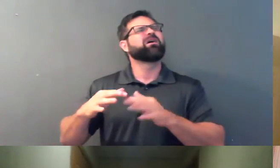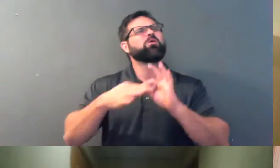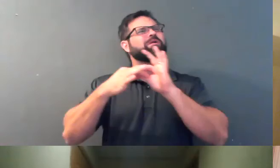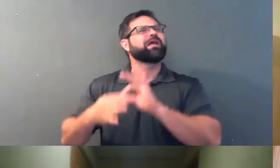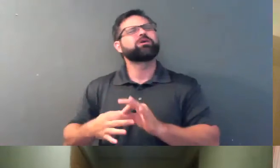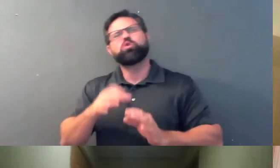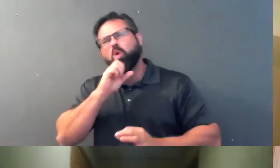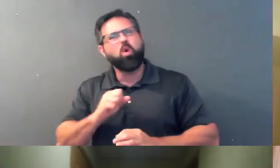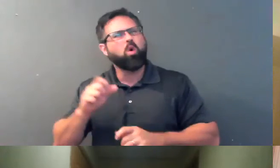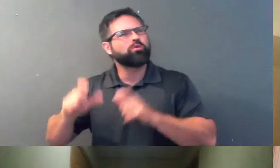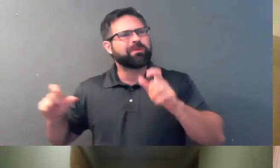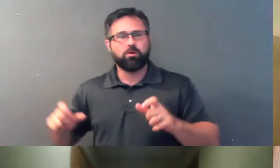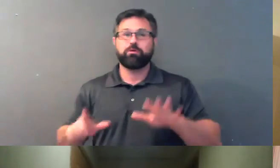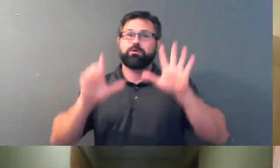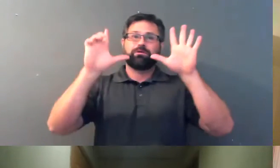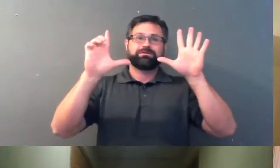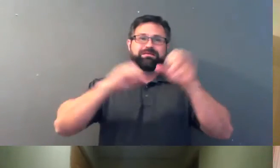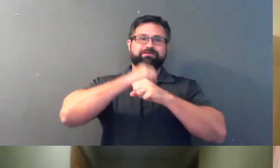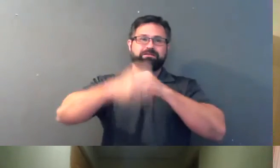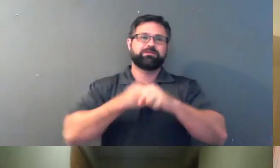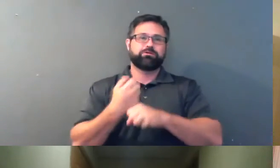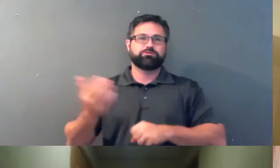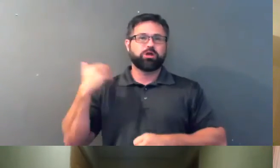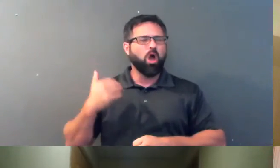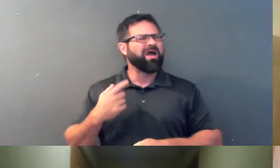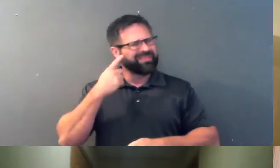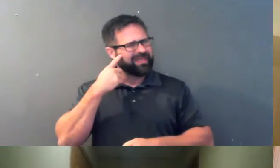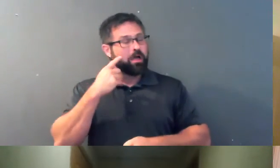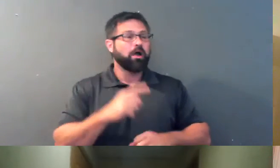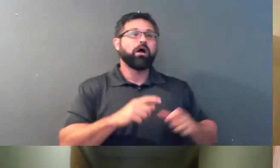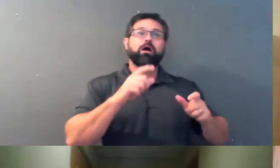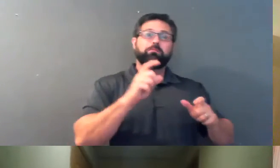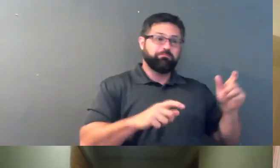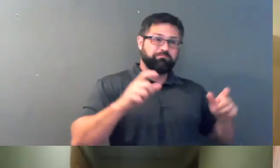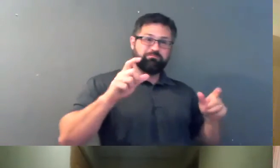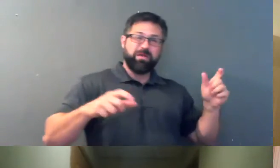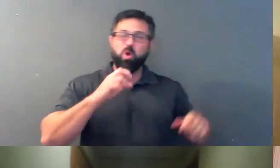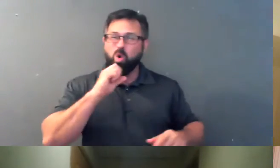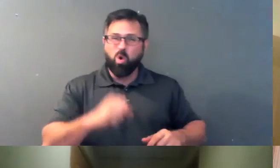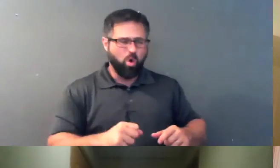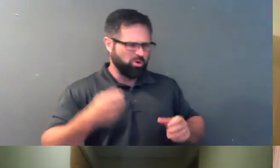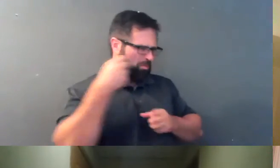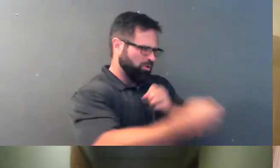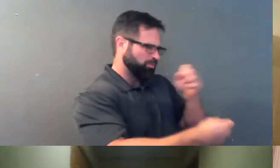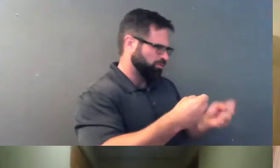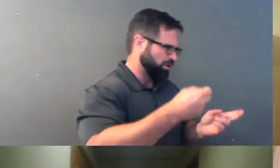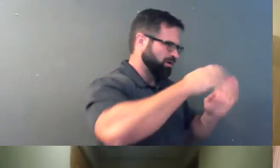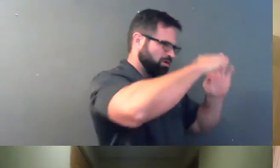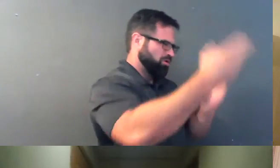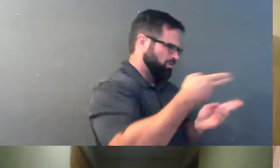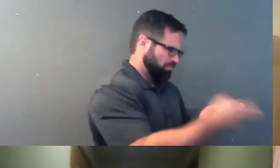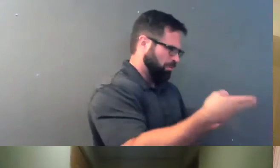the consensus was that long-term care, if it means anything in the future, has to mean investment in the